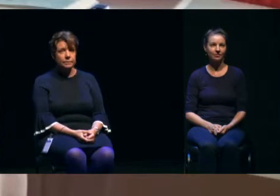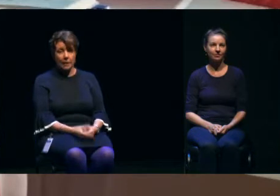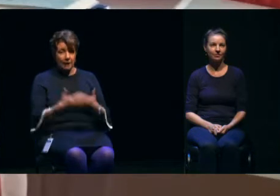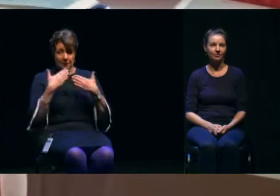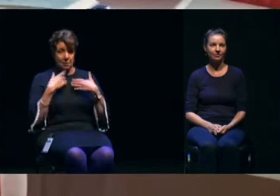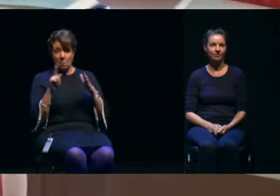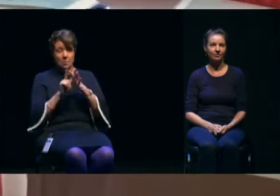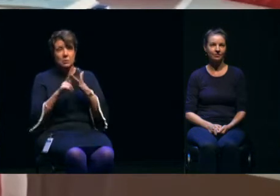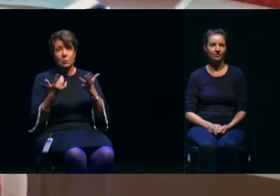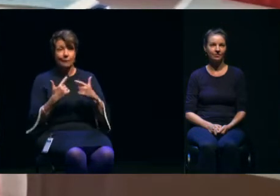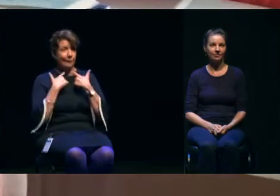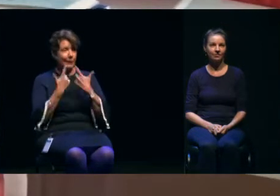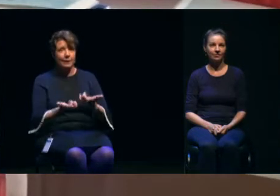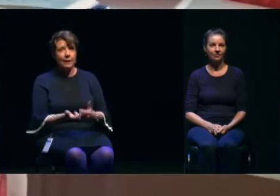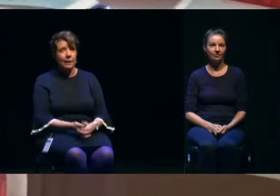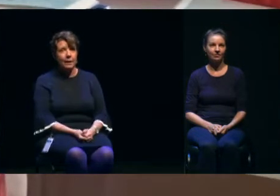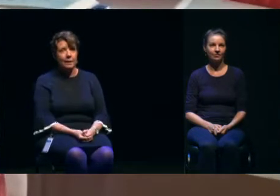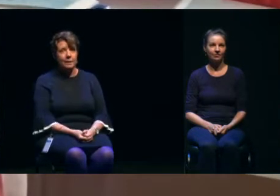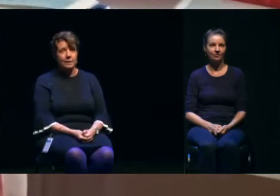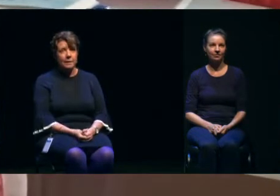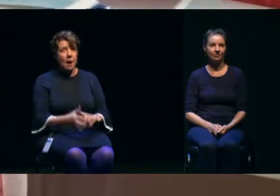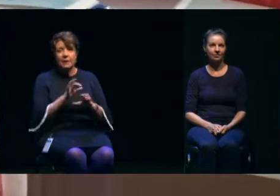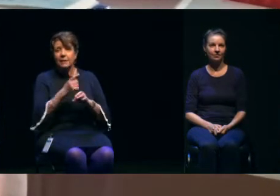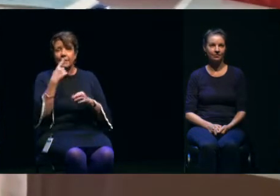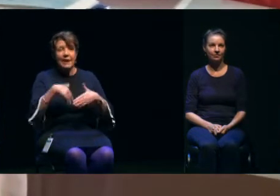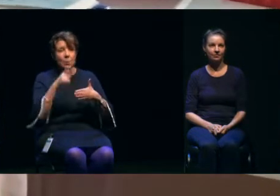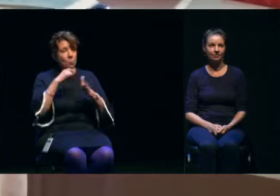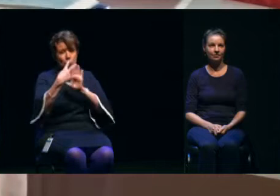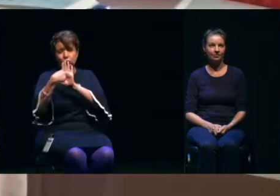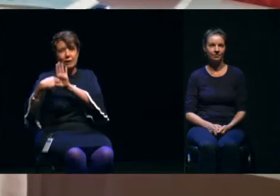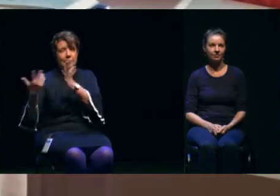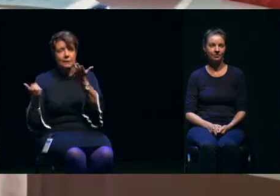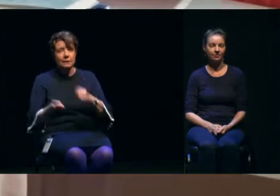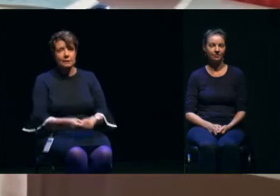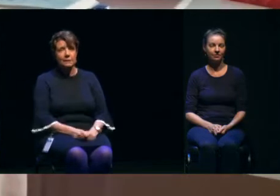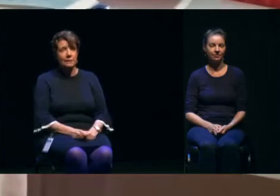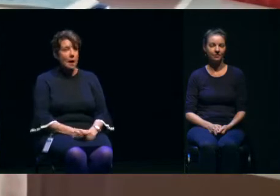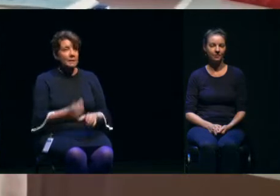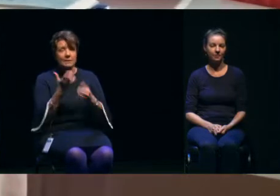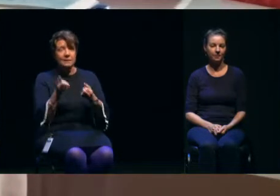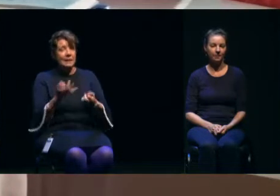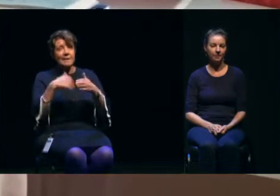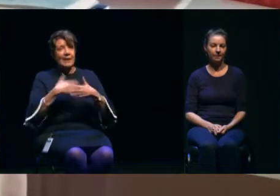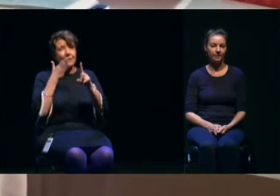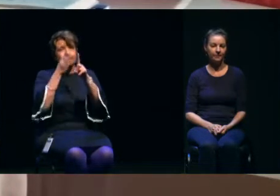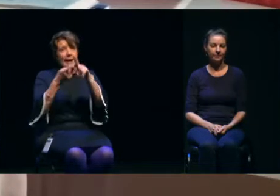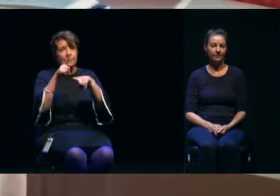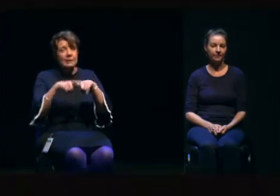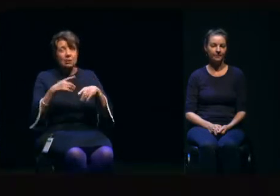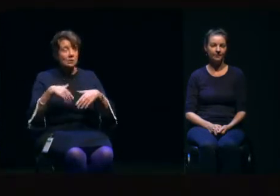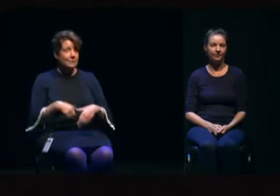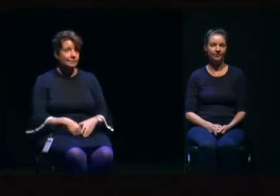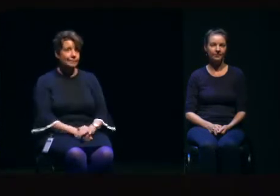doing. And I didn't care. I didn't think that anybody was going to read it. I had no expectations of any kind.